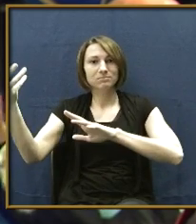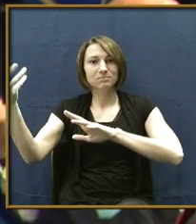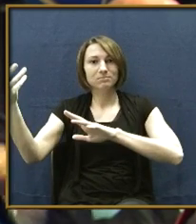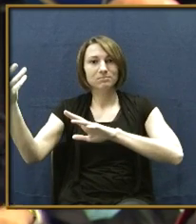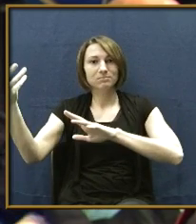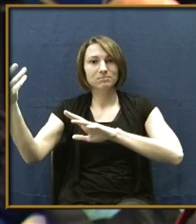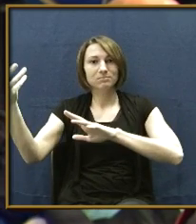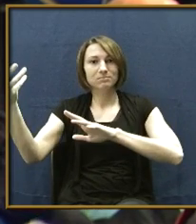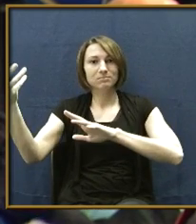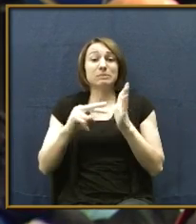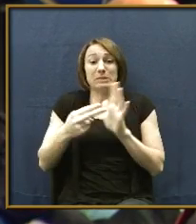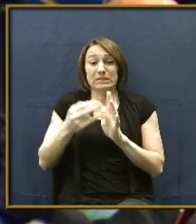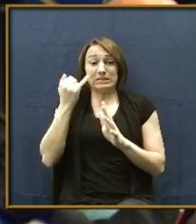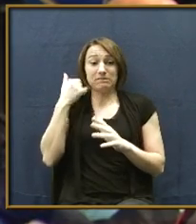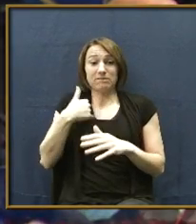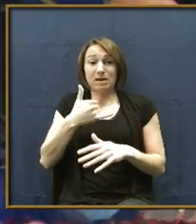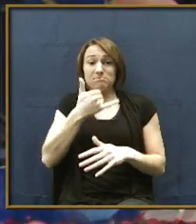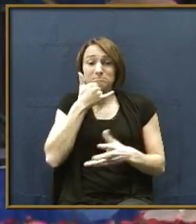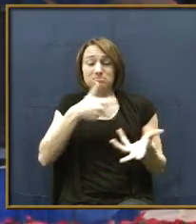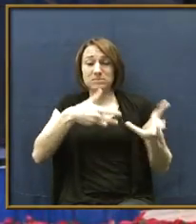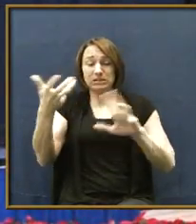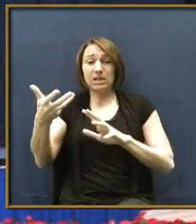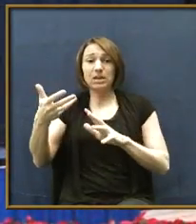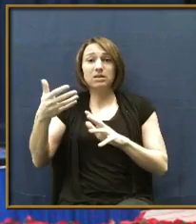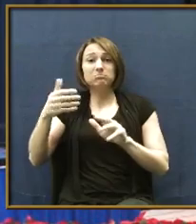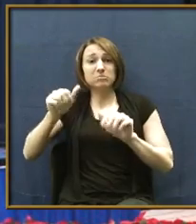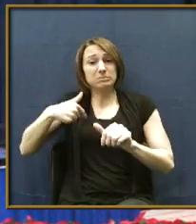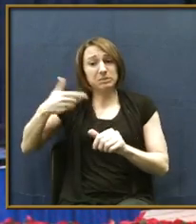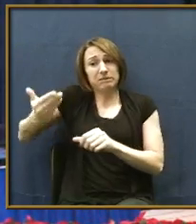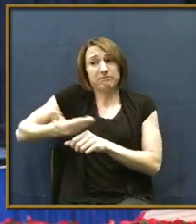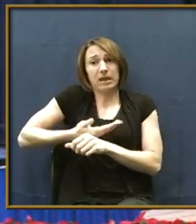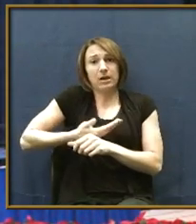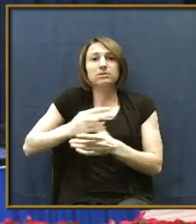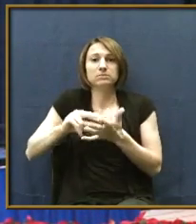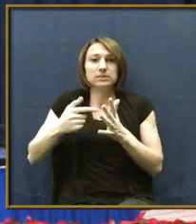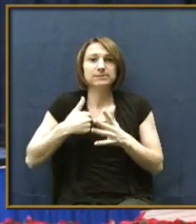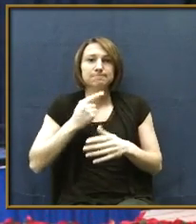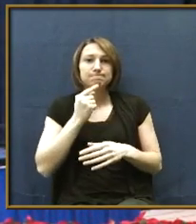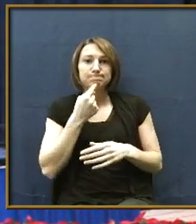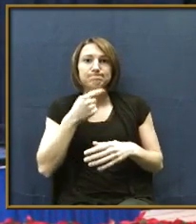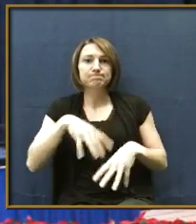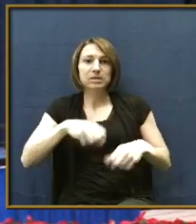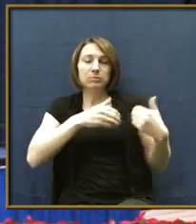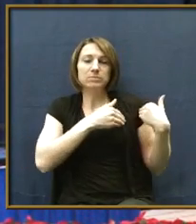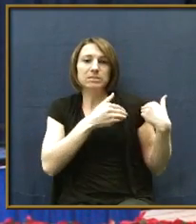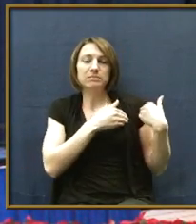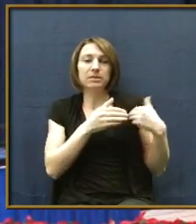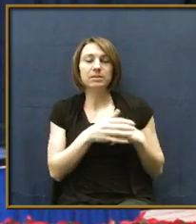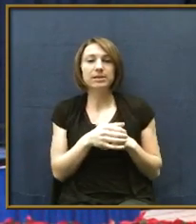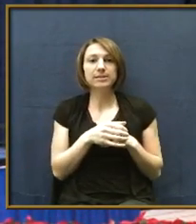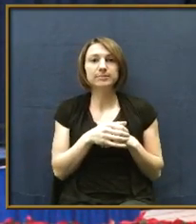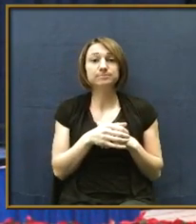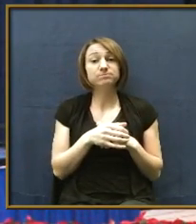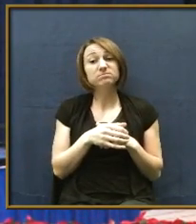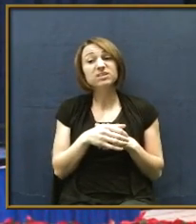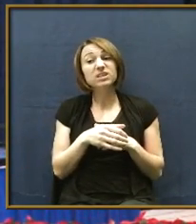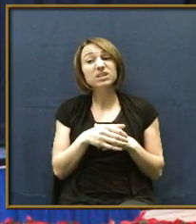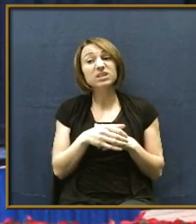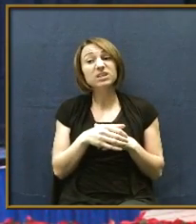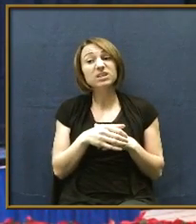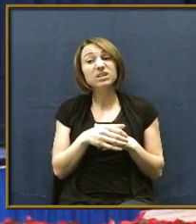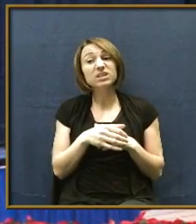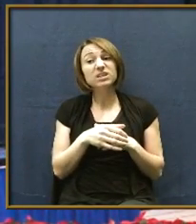could be turned. At the time, this job served its purpose. It provided good money for college and